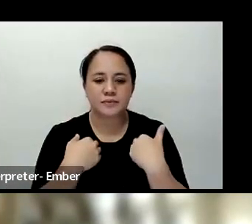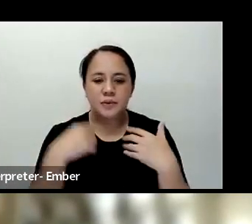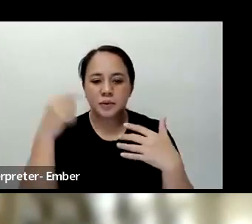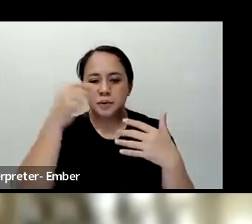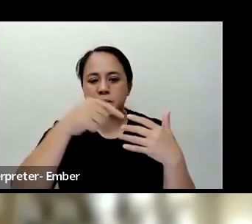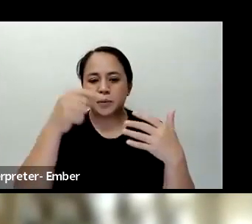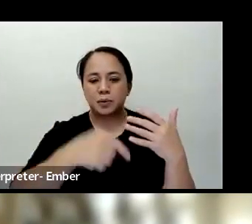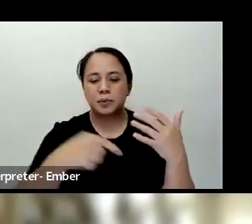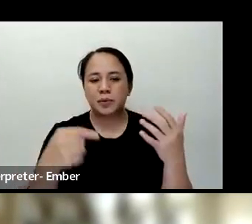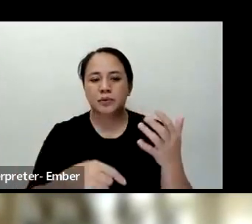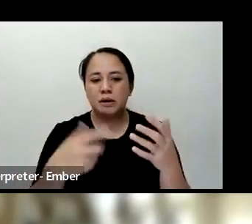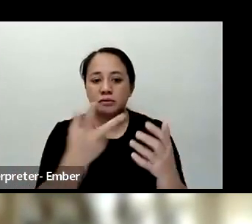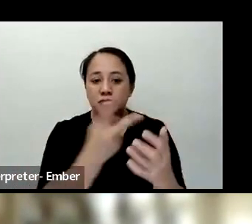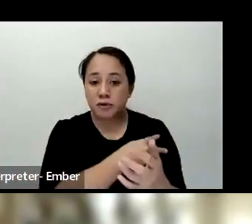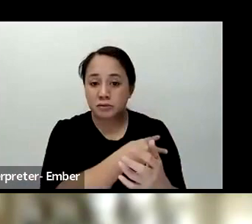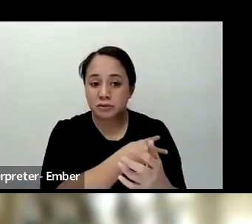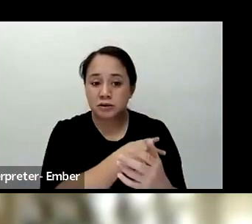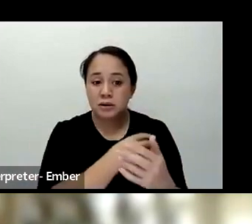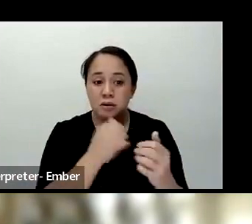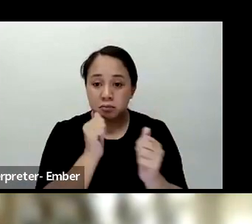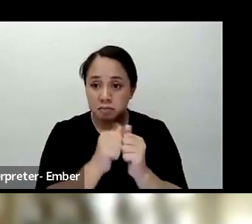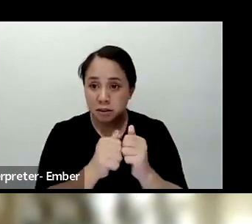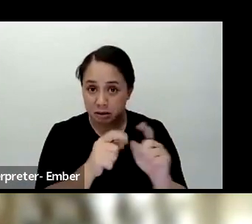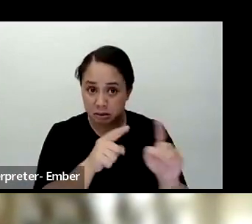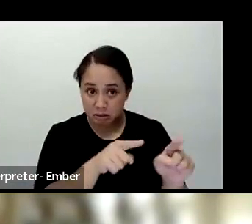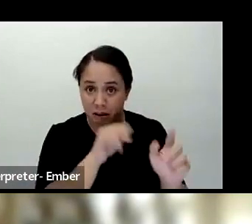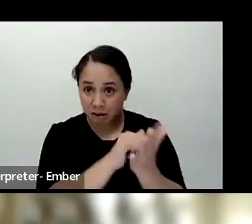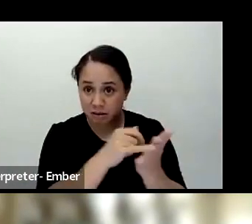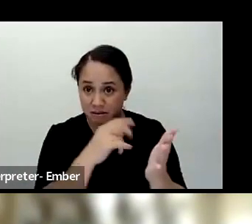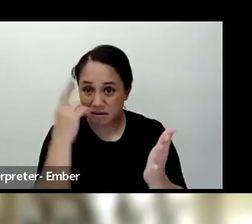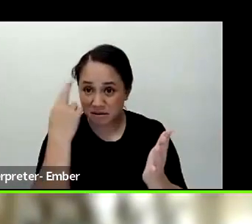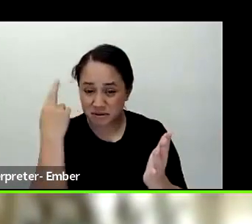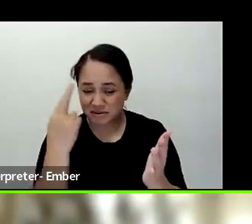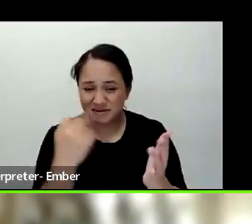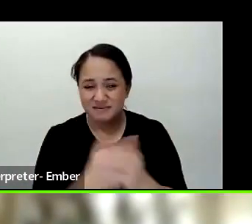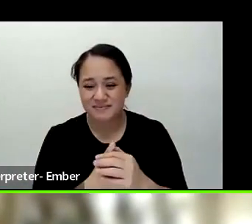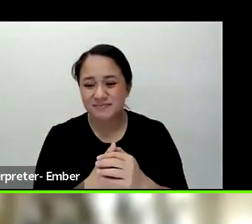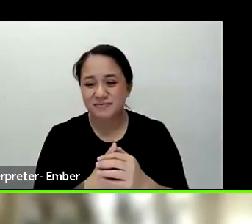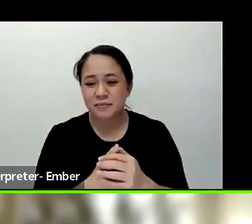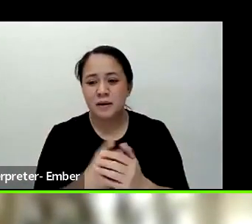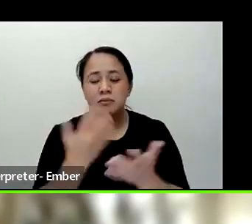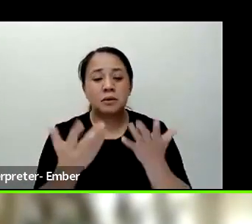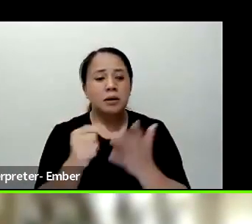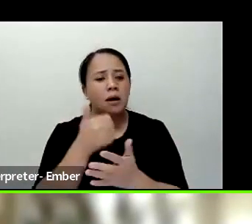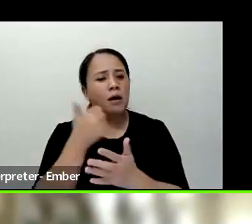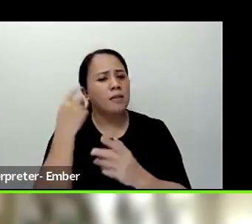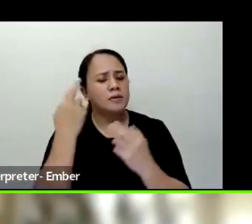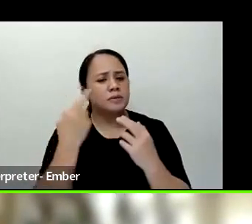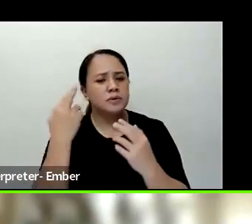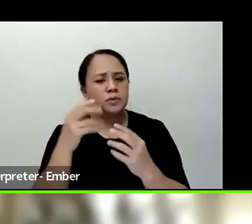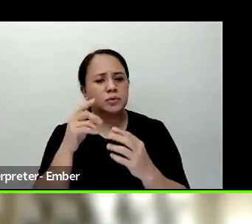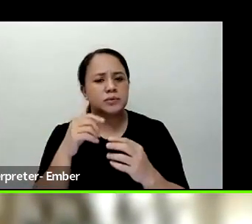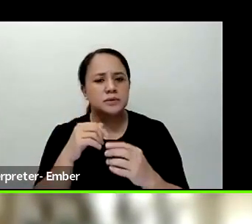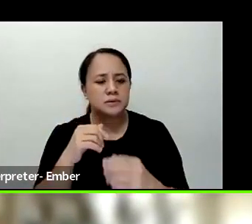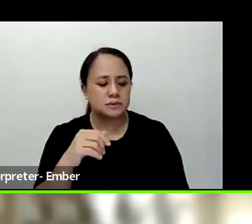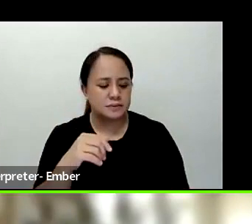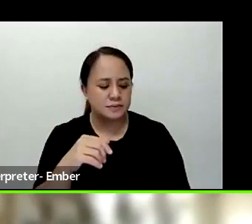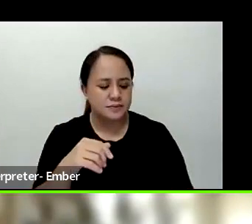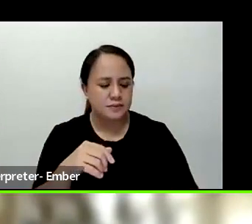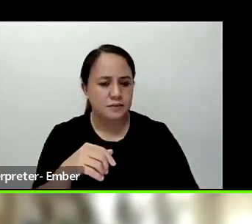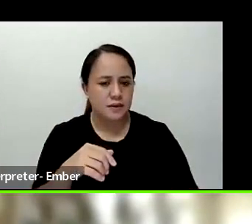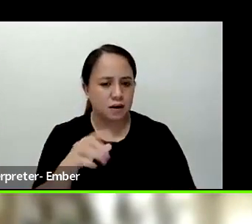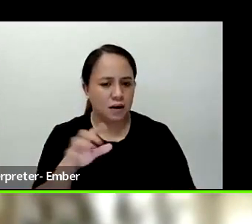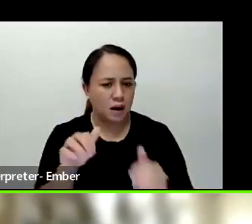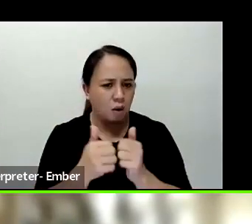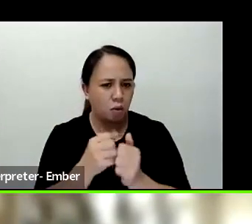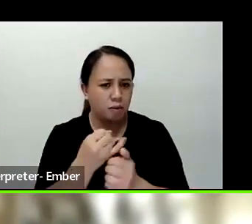vaccination rollout doesn't mean that one is causing the other. No? So we have to be very another issue that we can also put out, no, is how